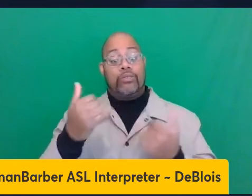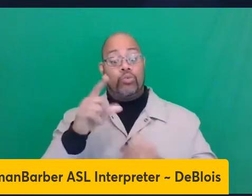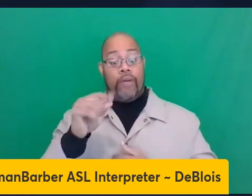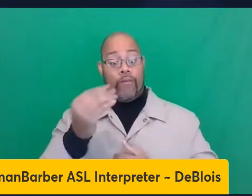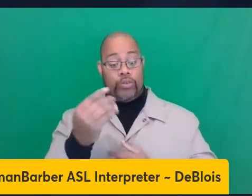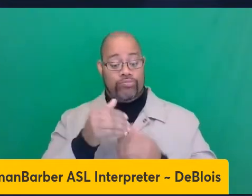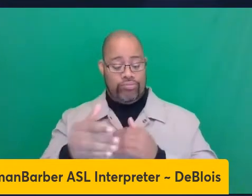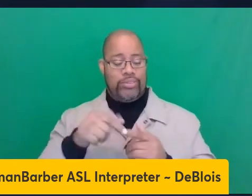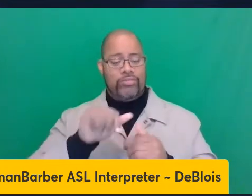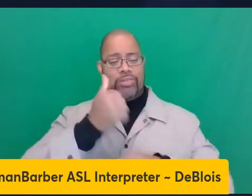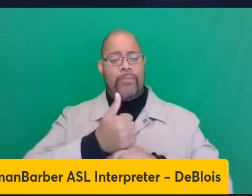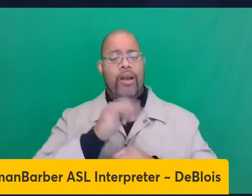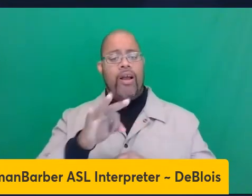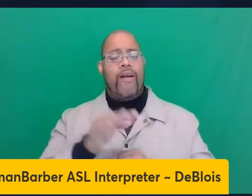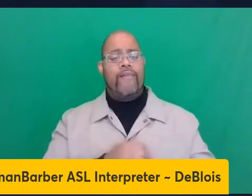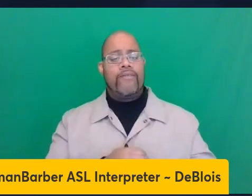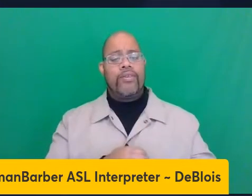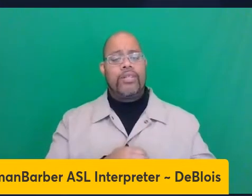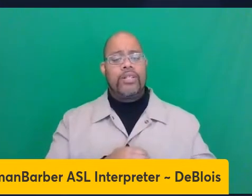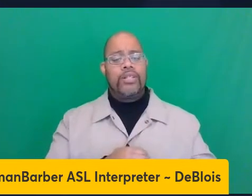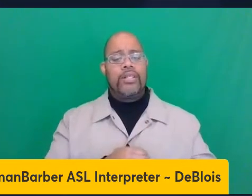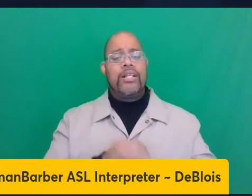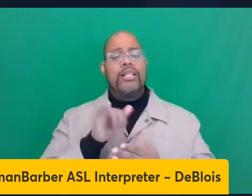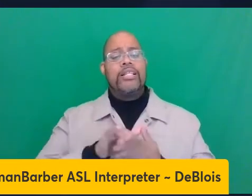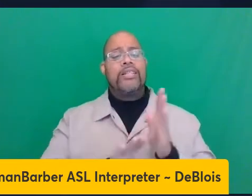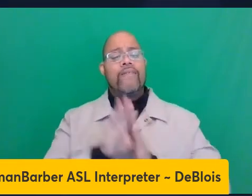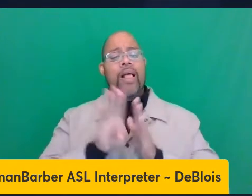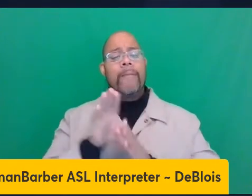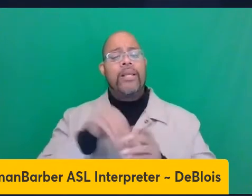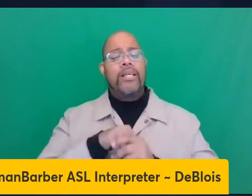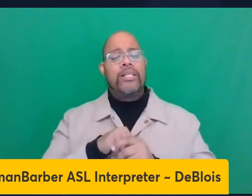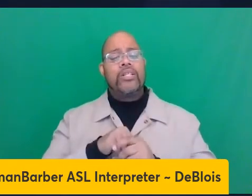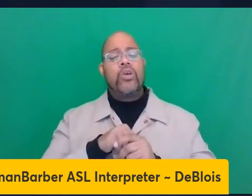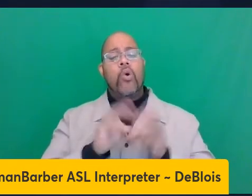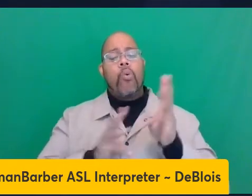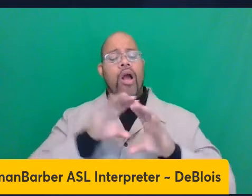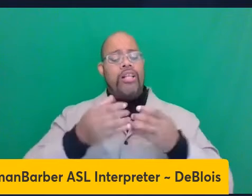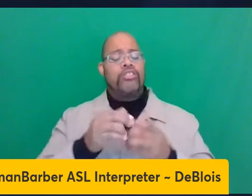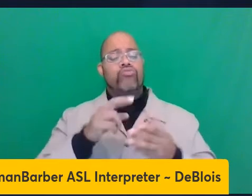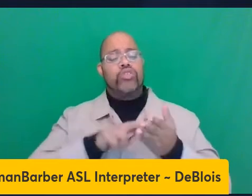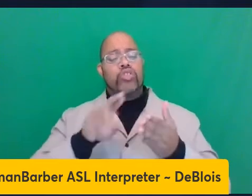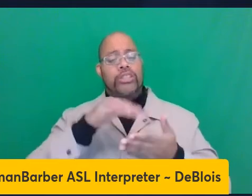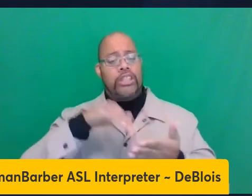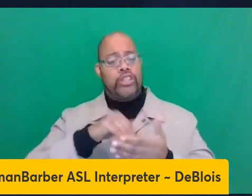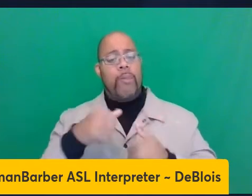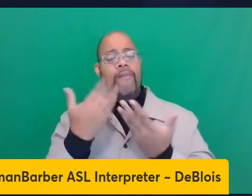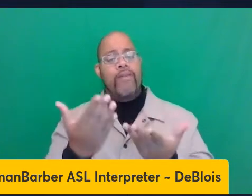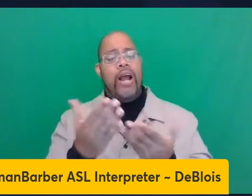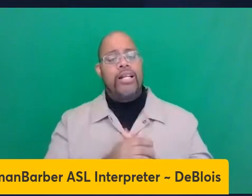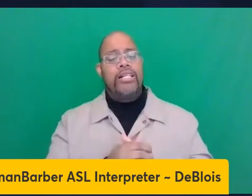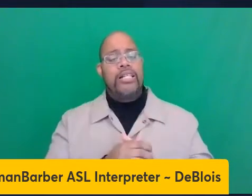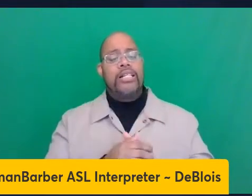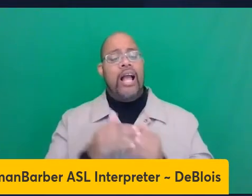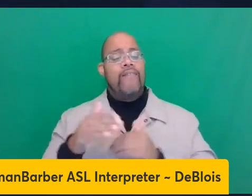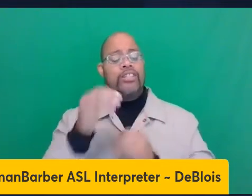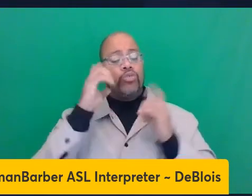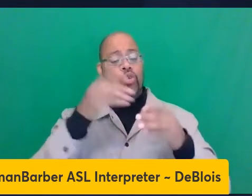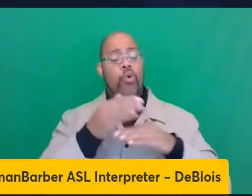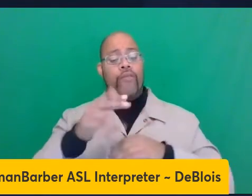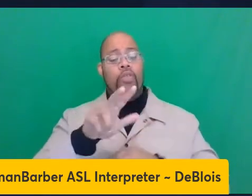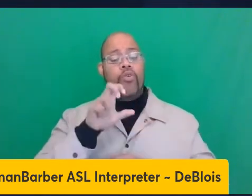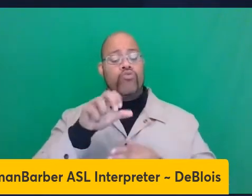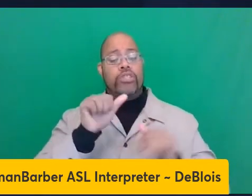he led the establishment of WACPIC, which has developed into a world-class research center providing advanced education to over